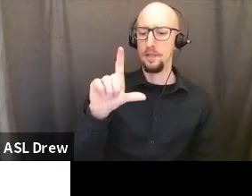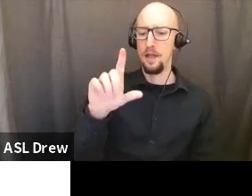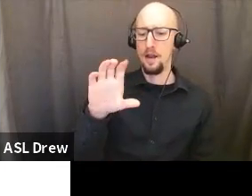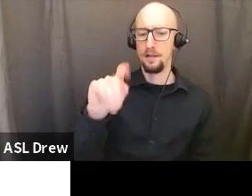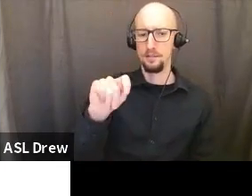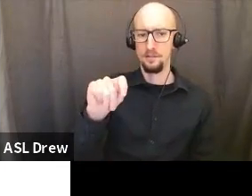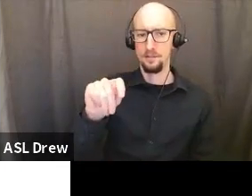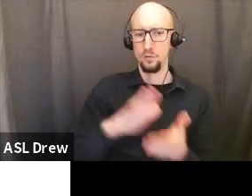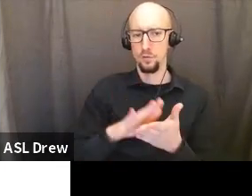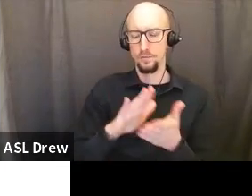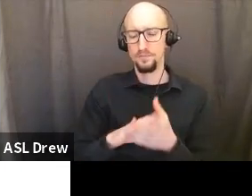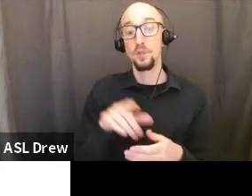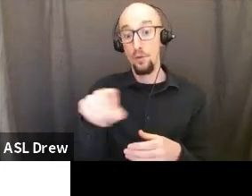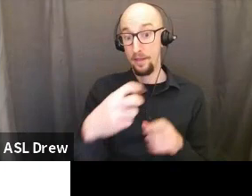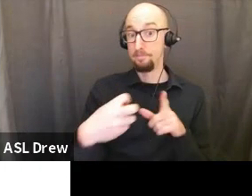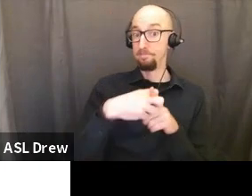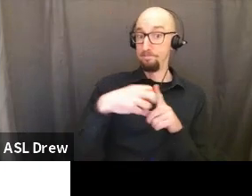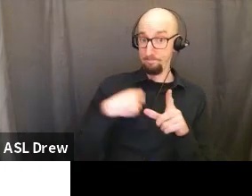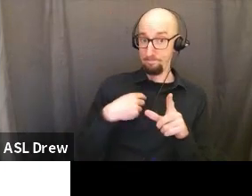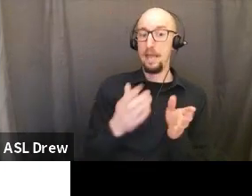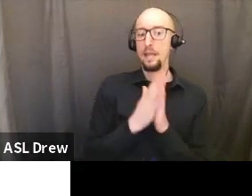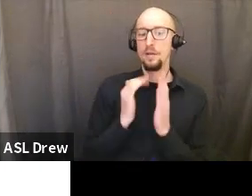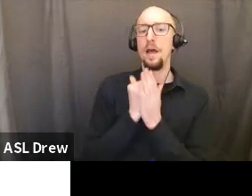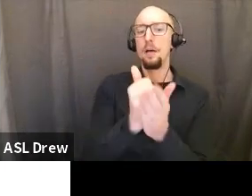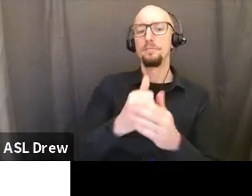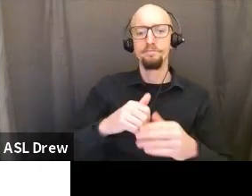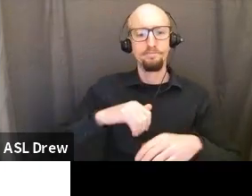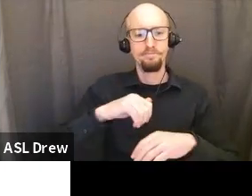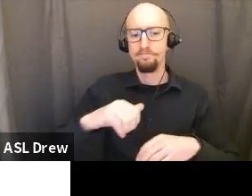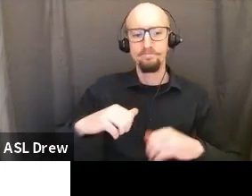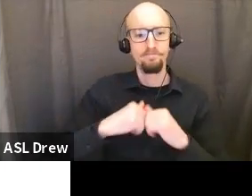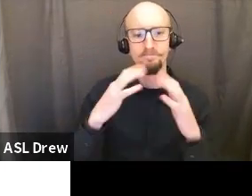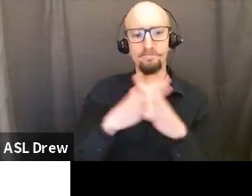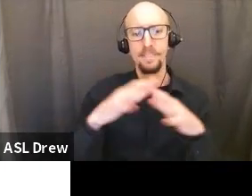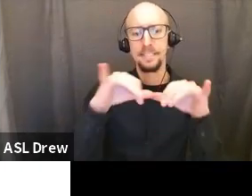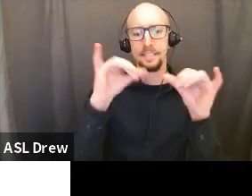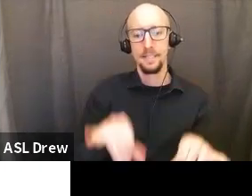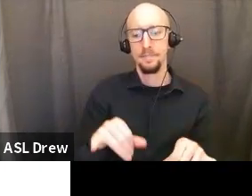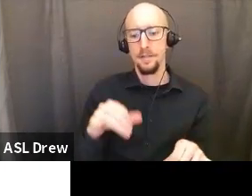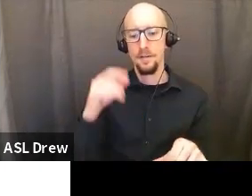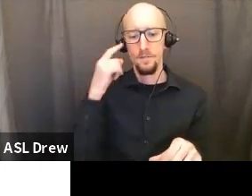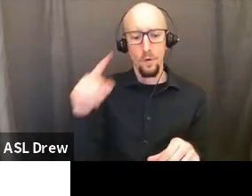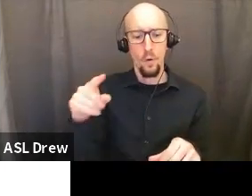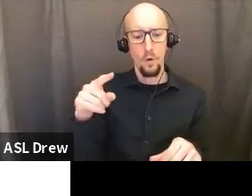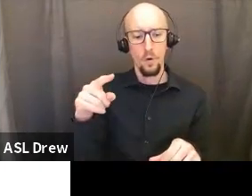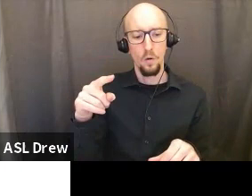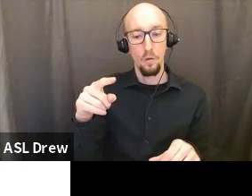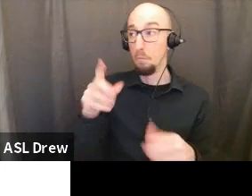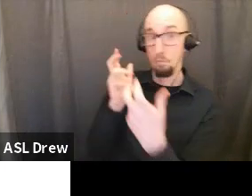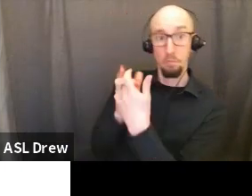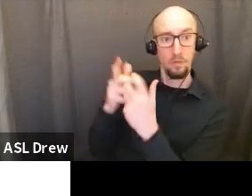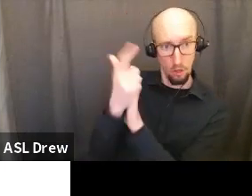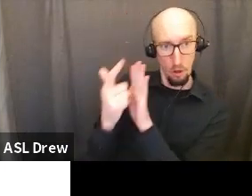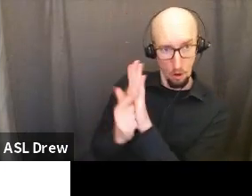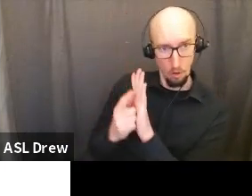them devise a system that would be legal and